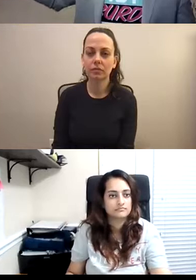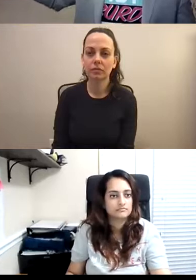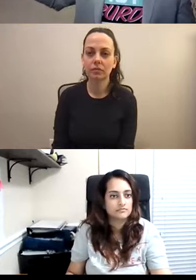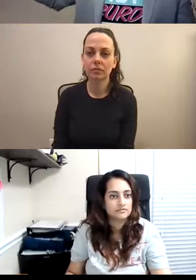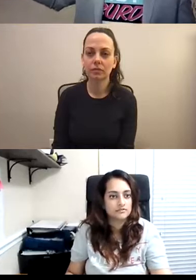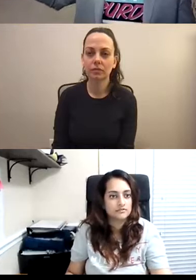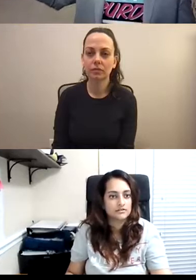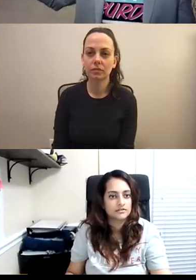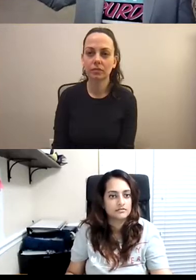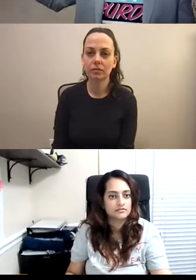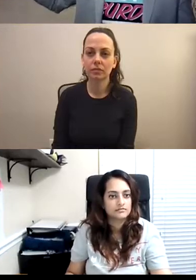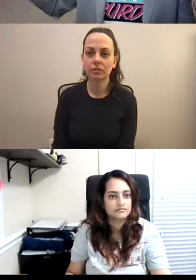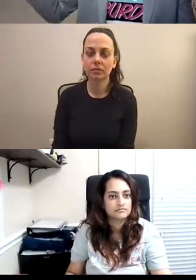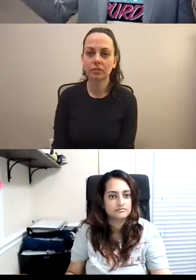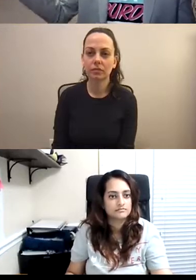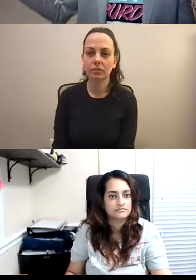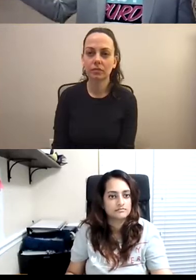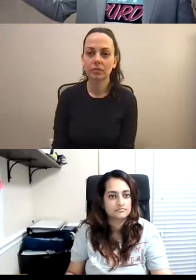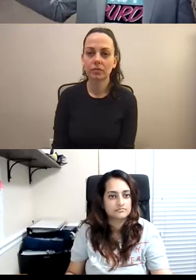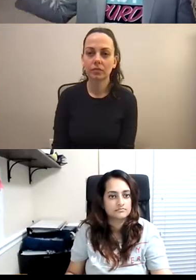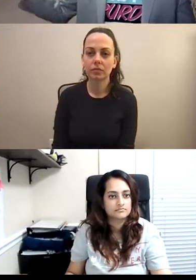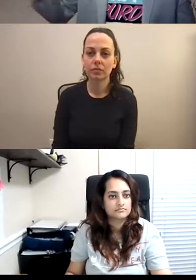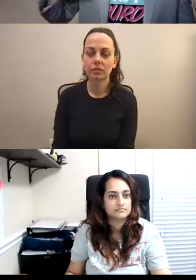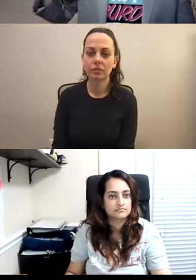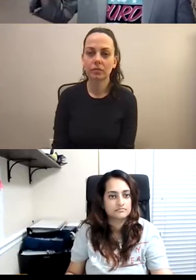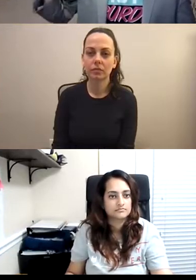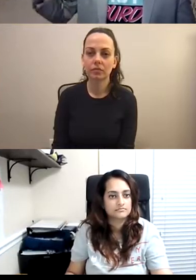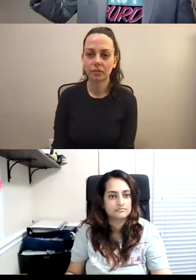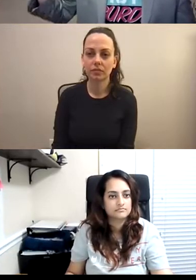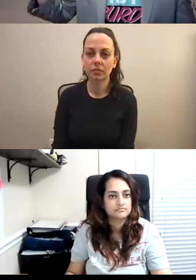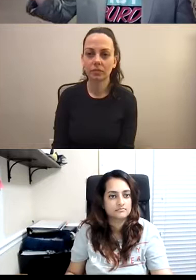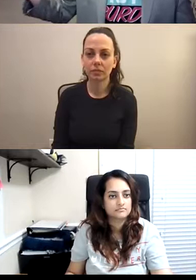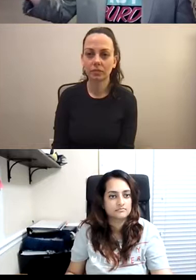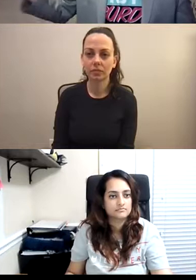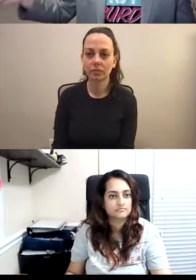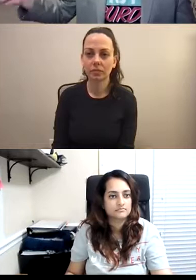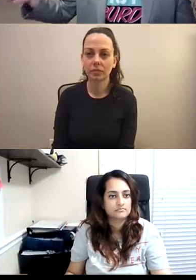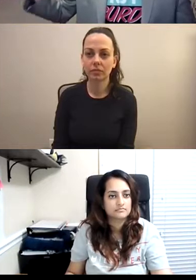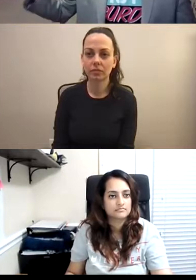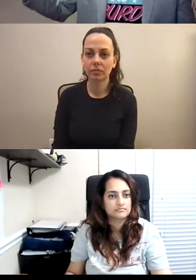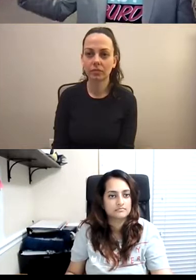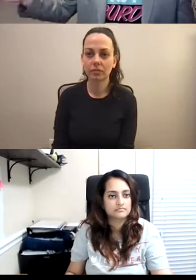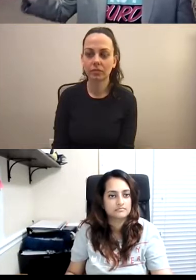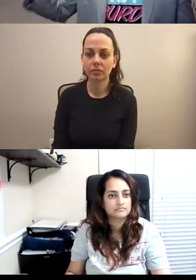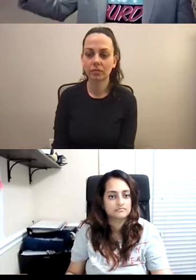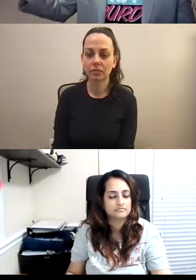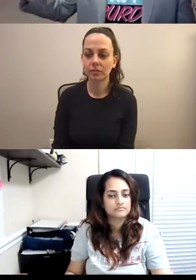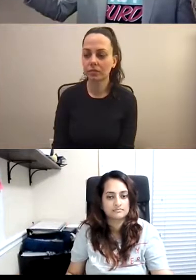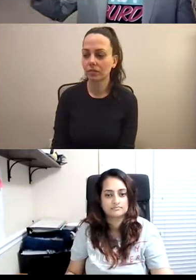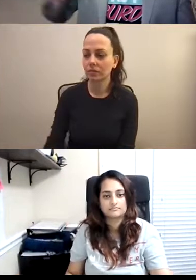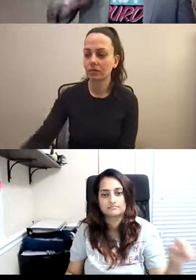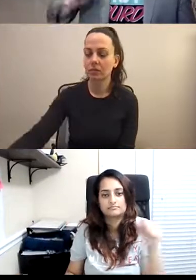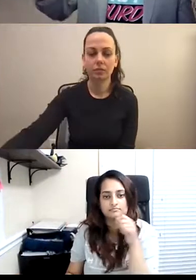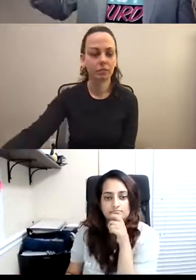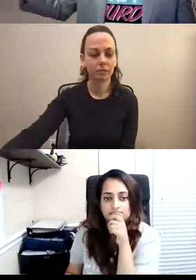look good. And really, it was just covering what I saw at that time as an inadequacy. And I think that's